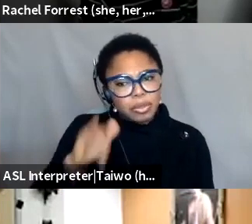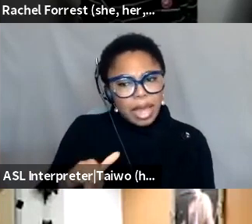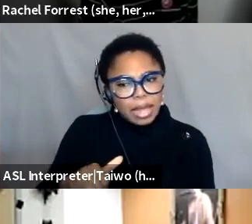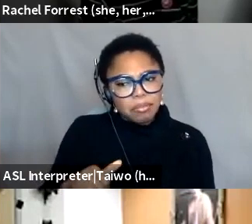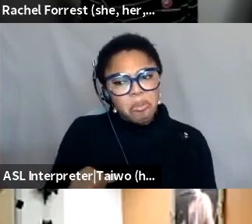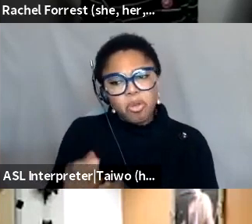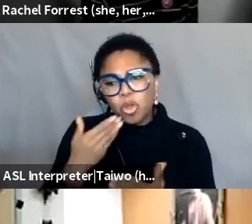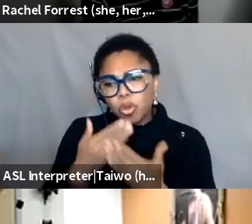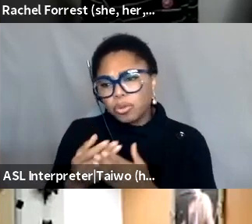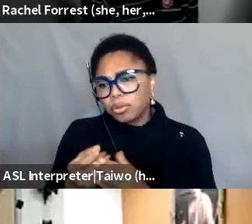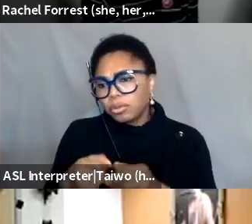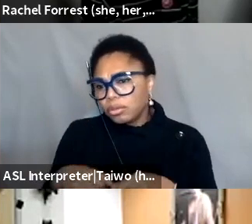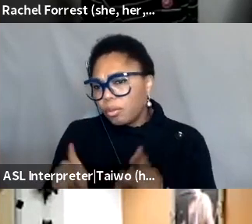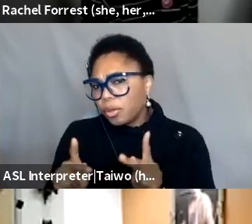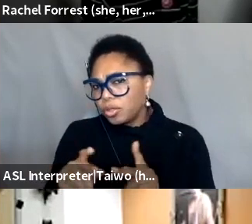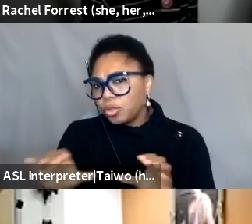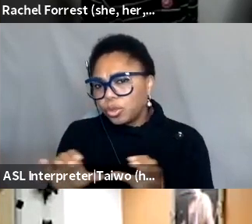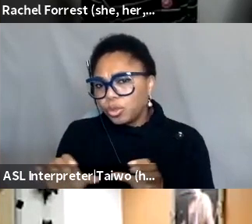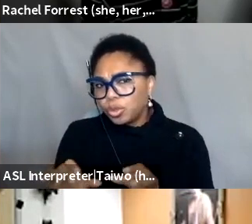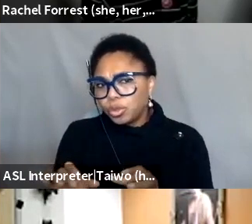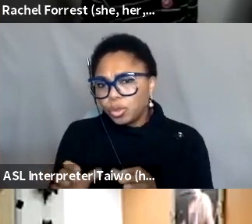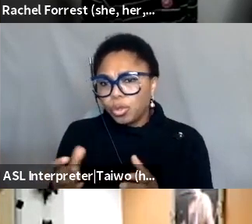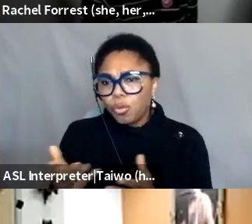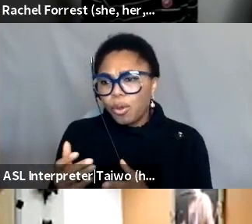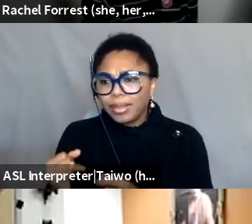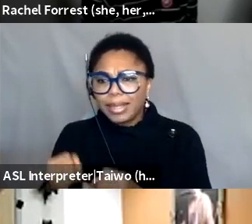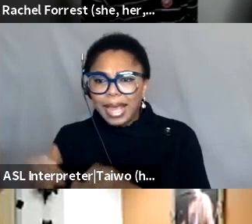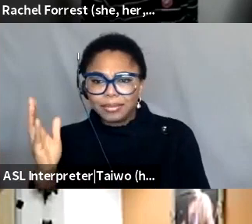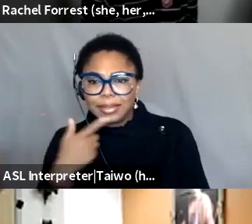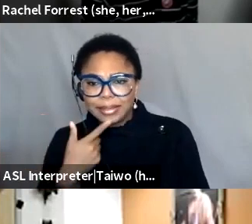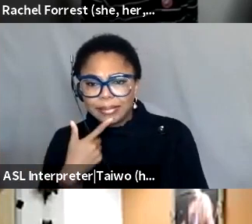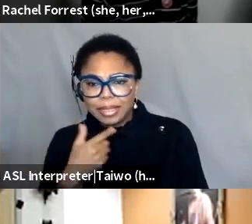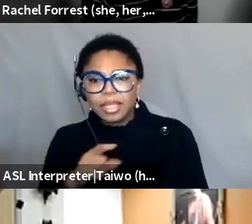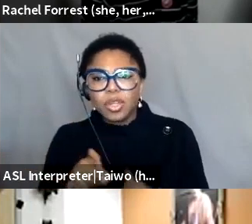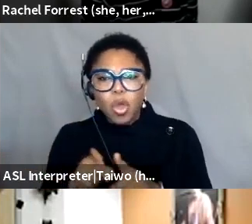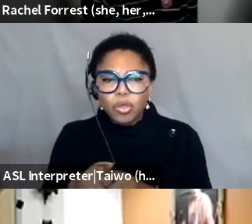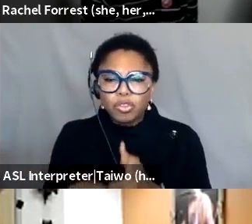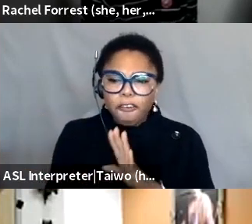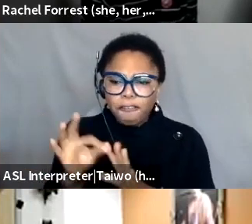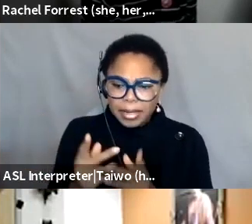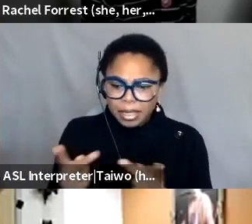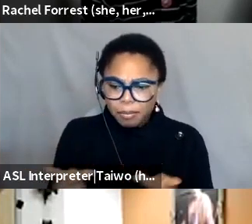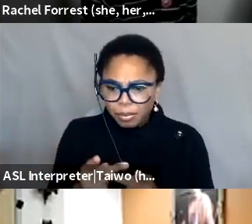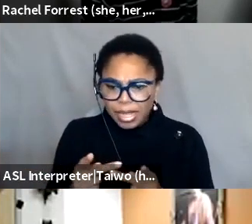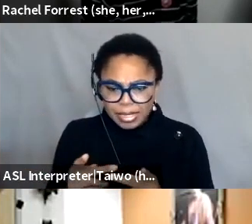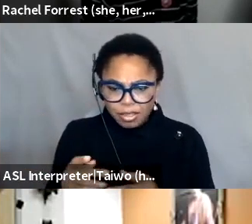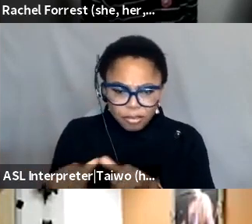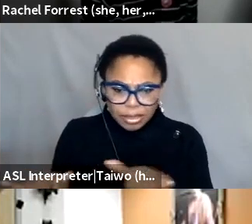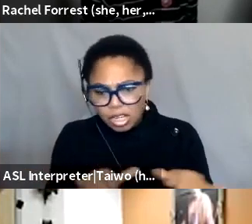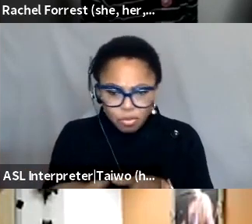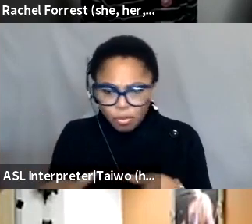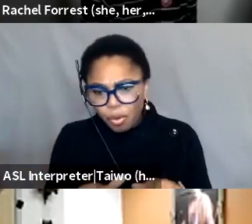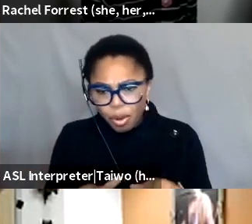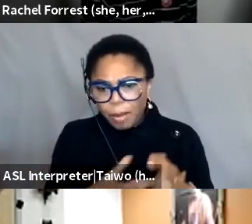opportunity to do what the last speaker was just saying, but also to kind of find a place of commonality and bring it